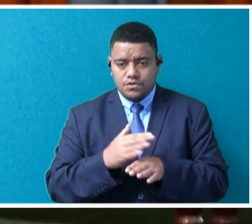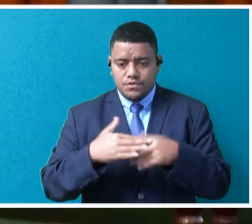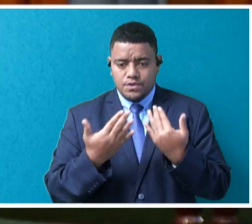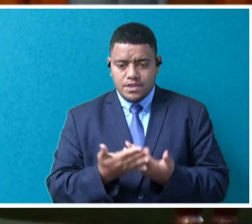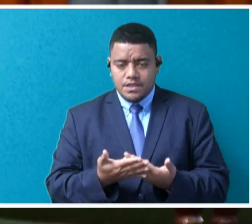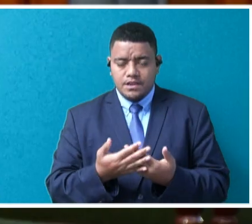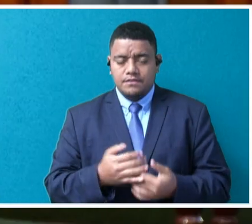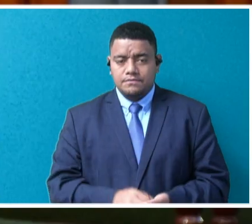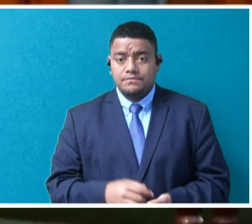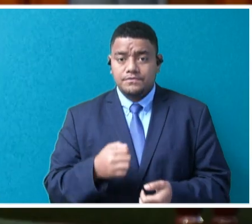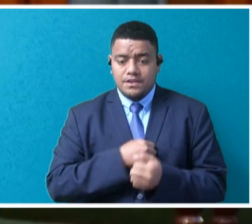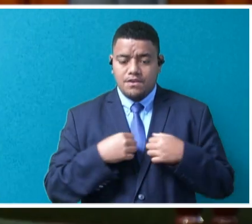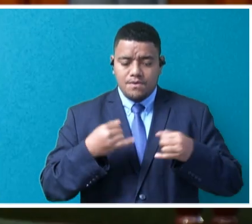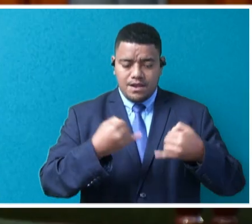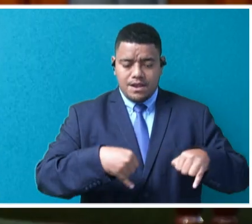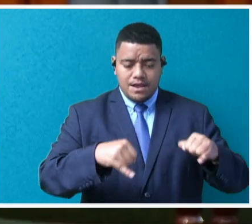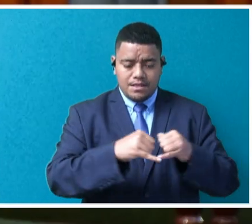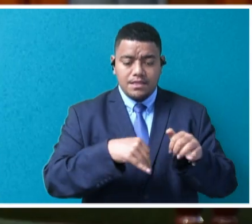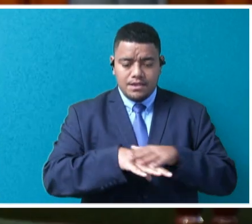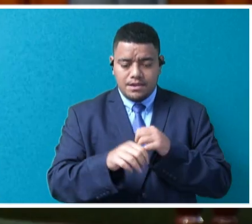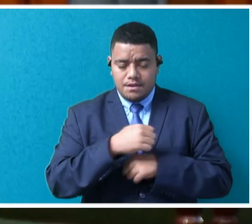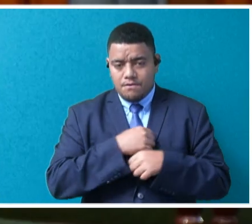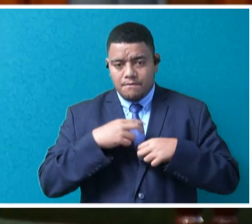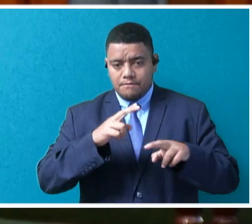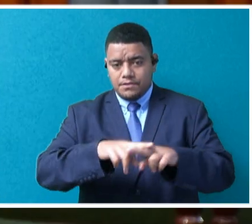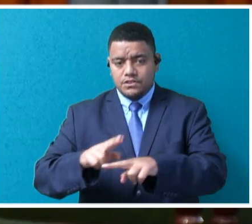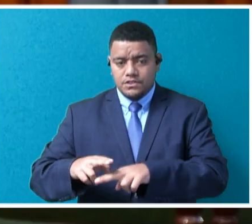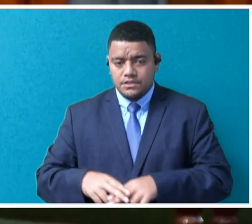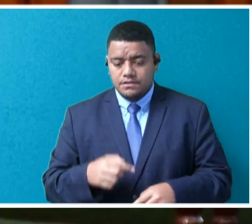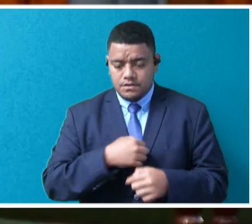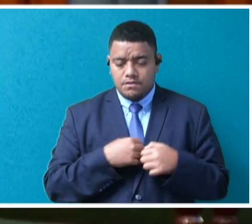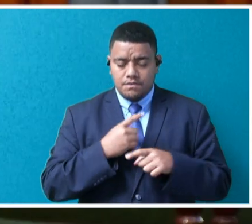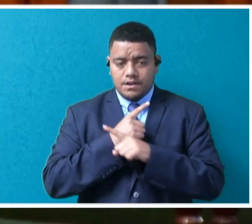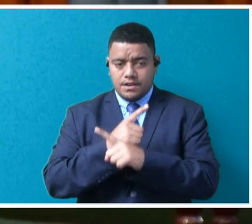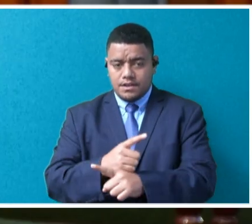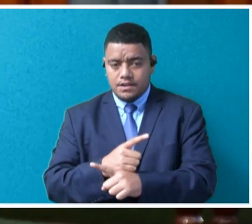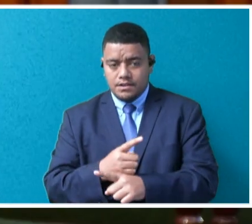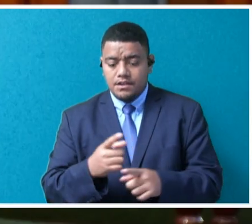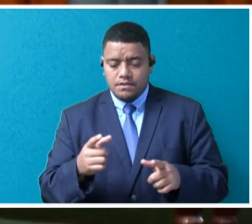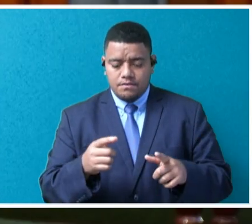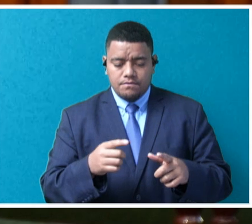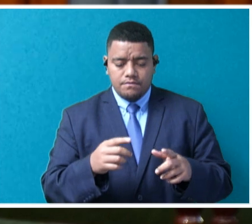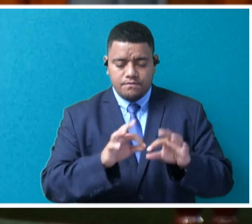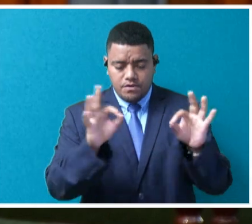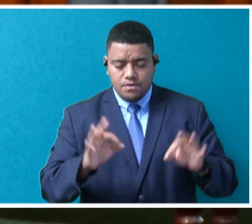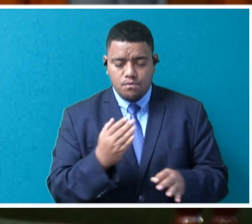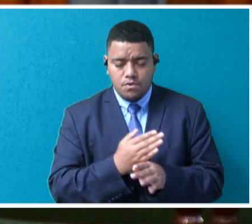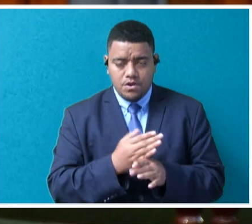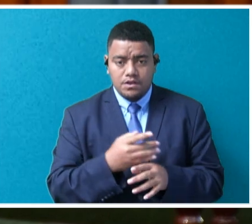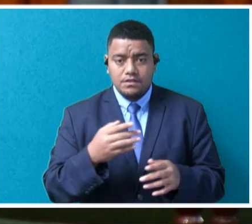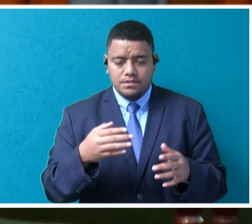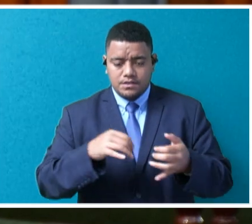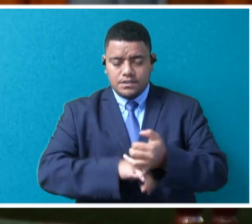dividing our islandness in our beloved Fiji. Our guiding legislation, frameworks, and policy, including